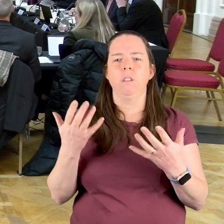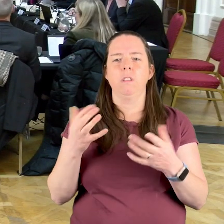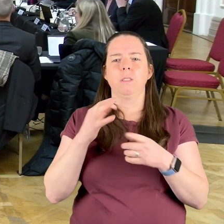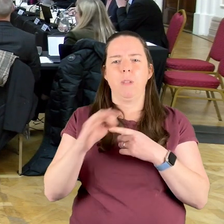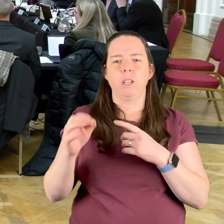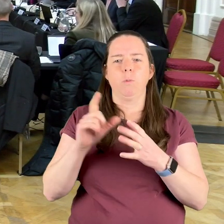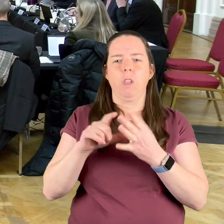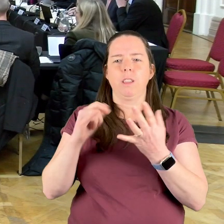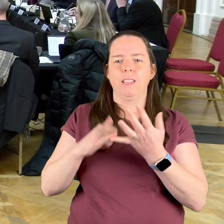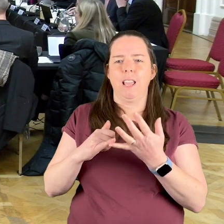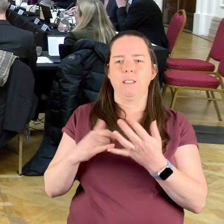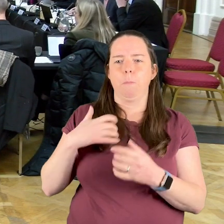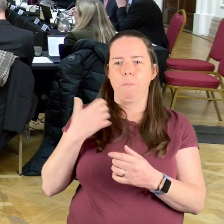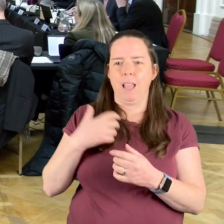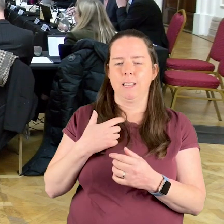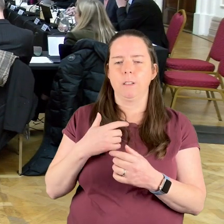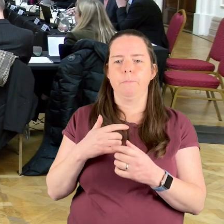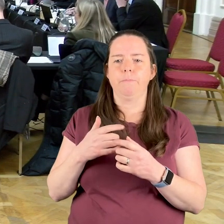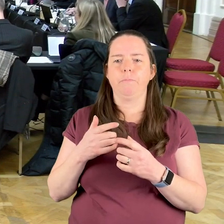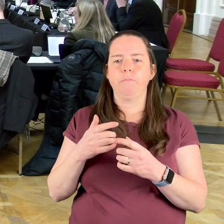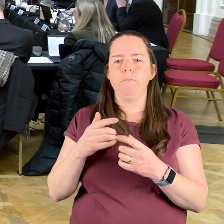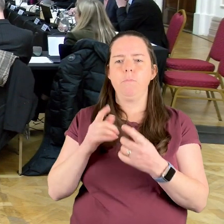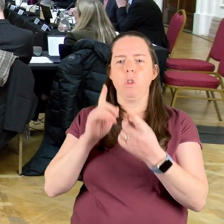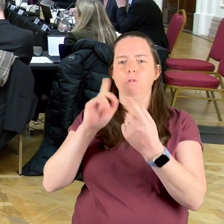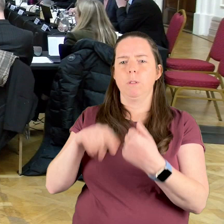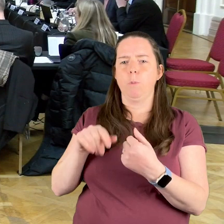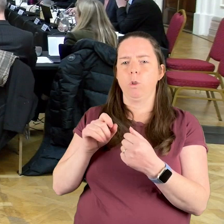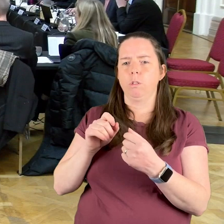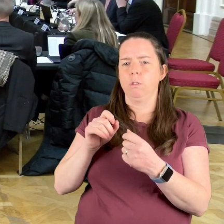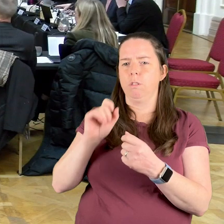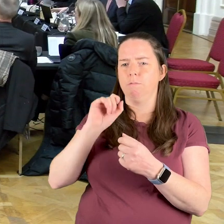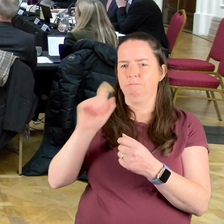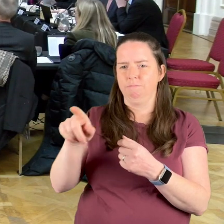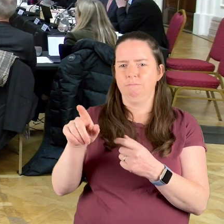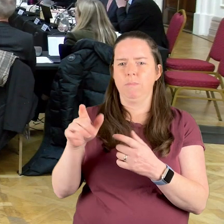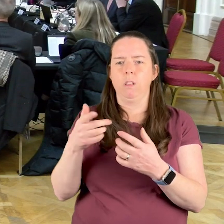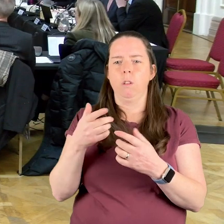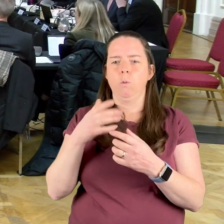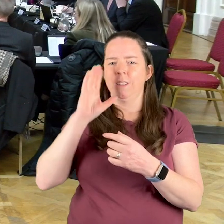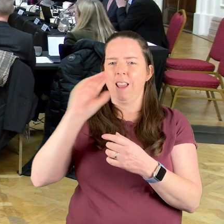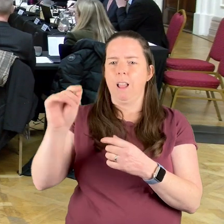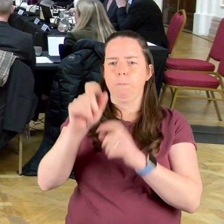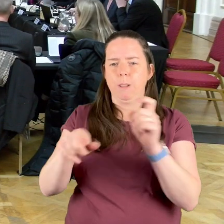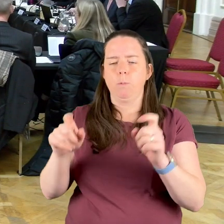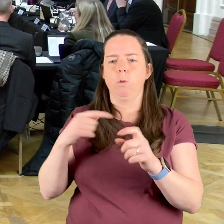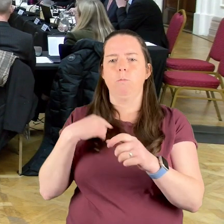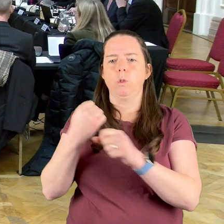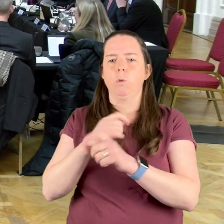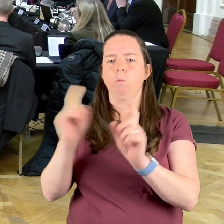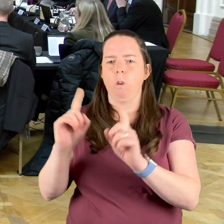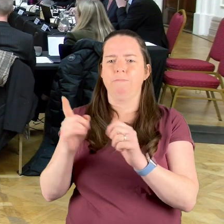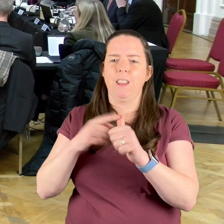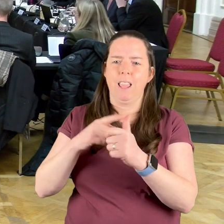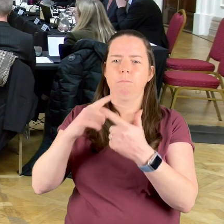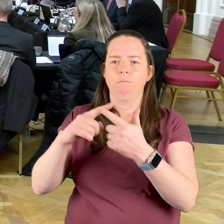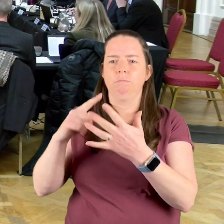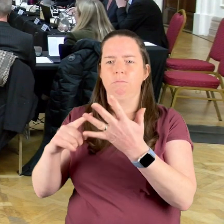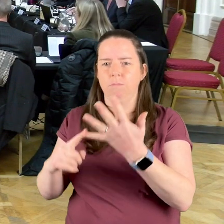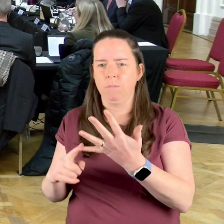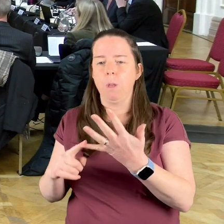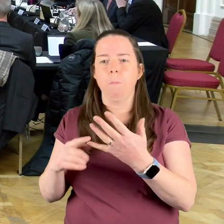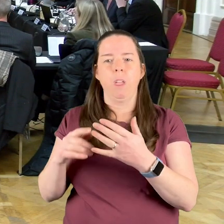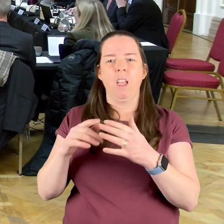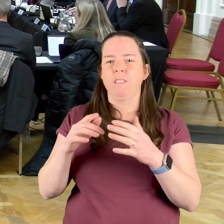that comes in, we send a response through, and we tell people that we're going to do A, Y, and B, but then there